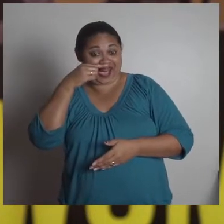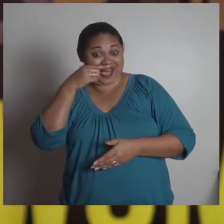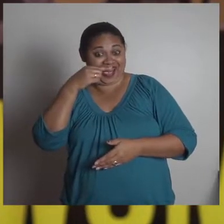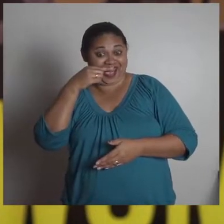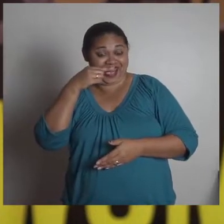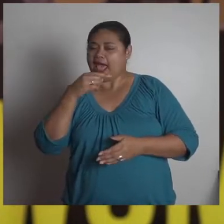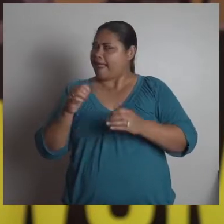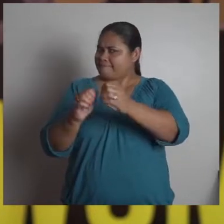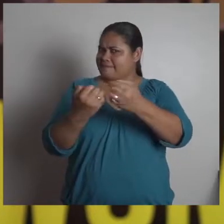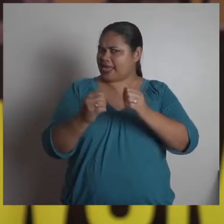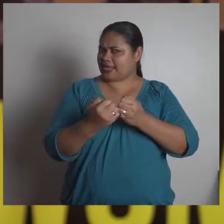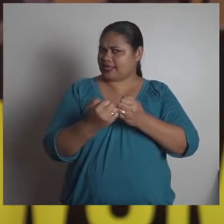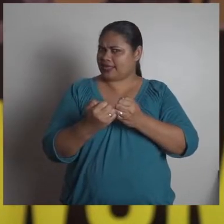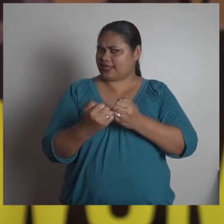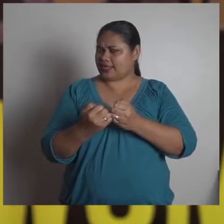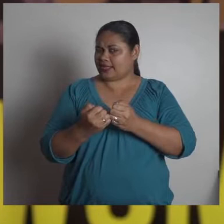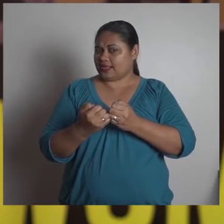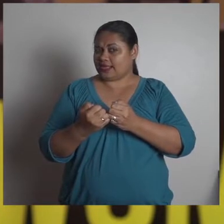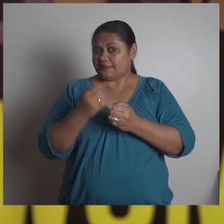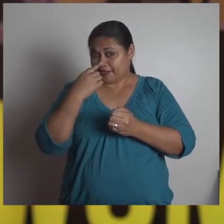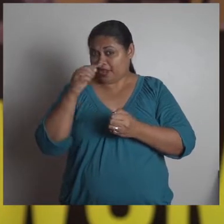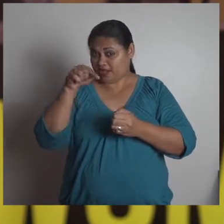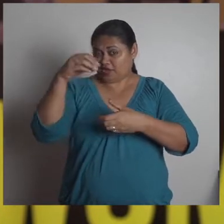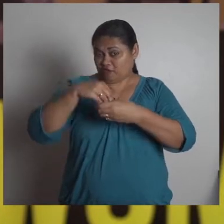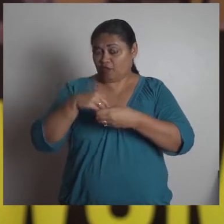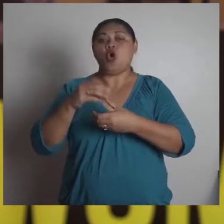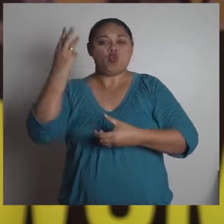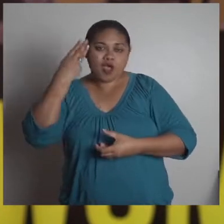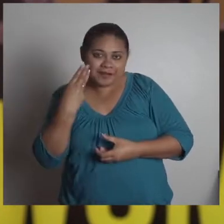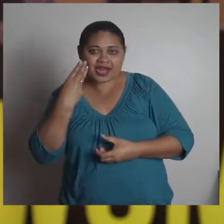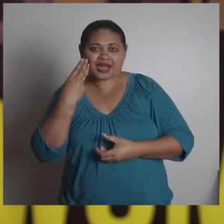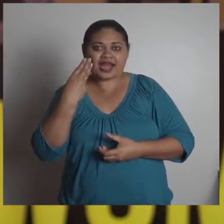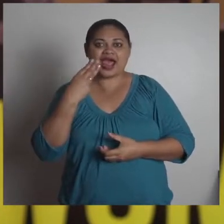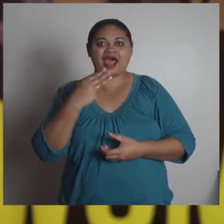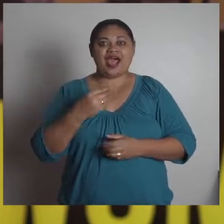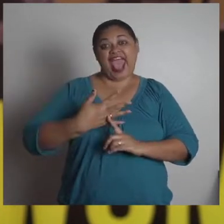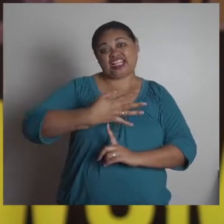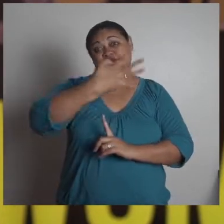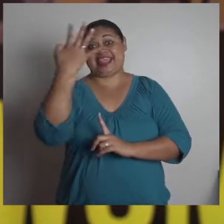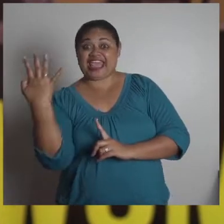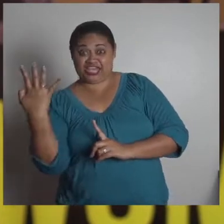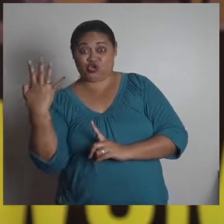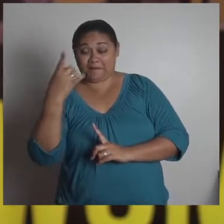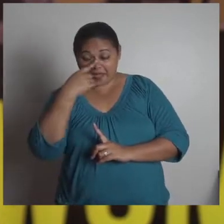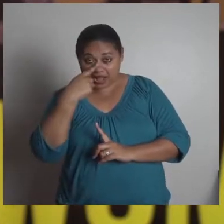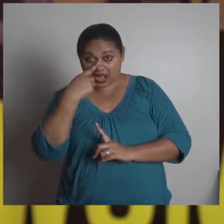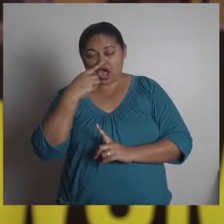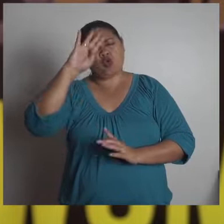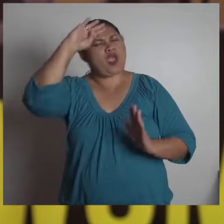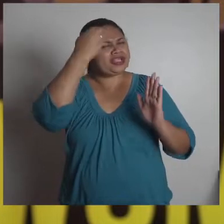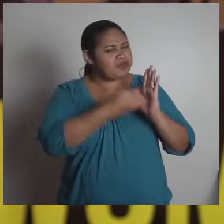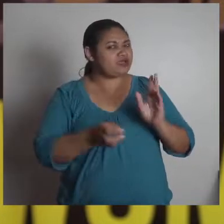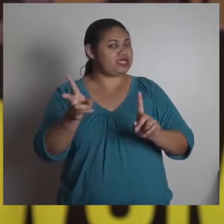bodies of people. And so many of those bodies are women and LGBTQI people